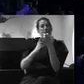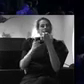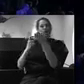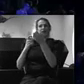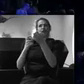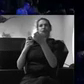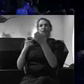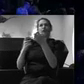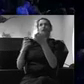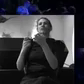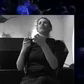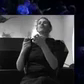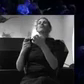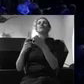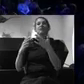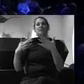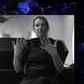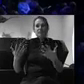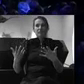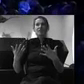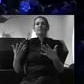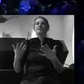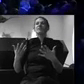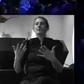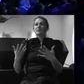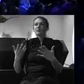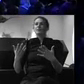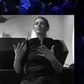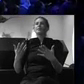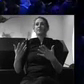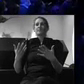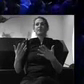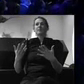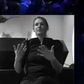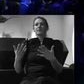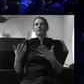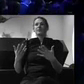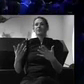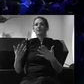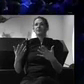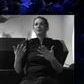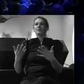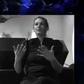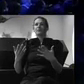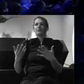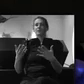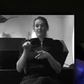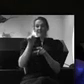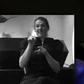The information sent upon to cells is very, very accurately because of these